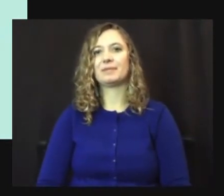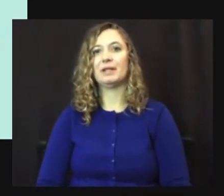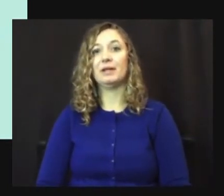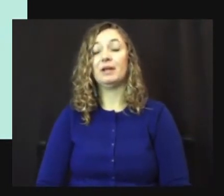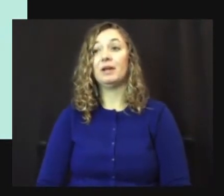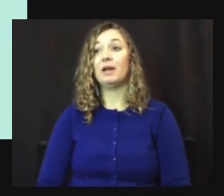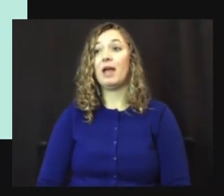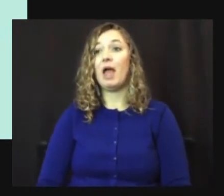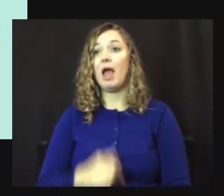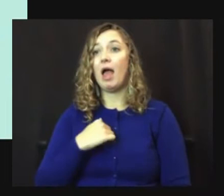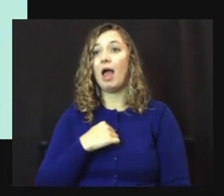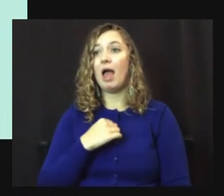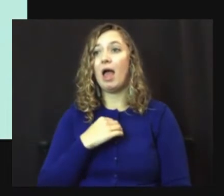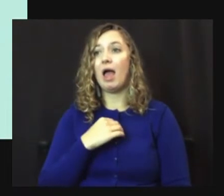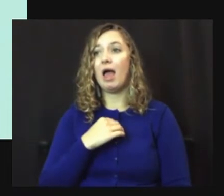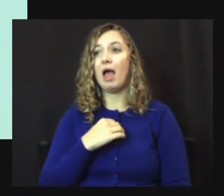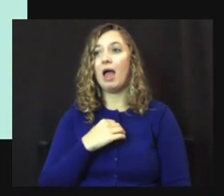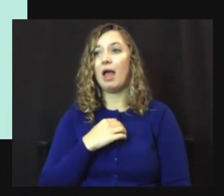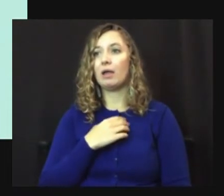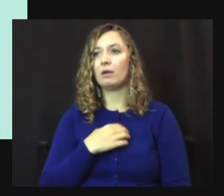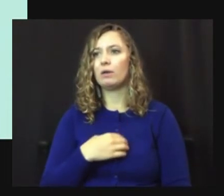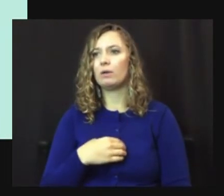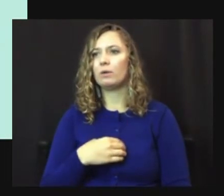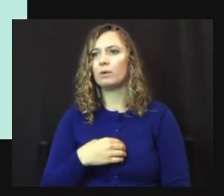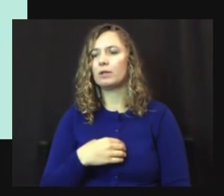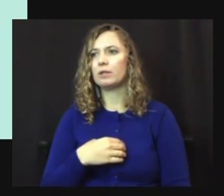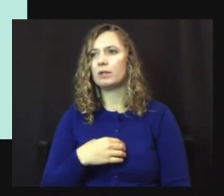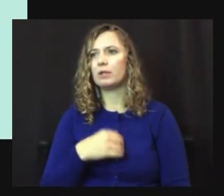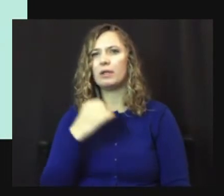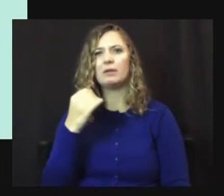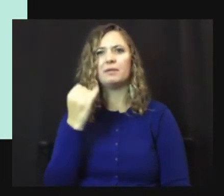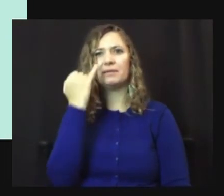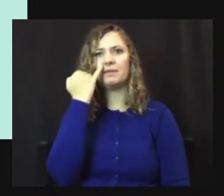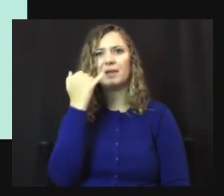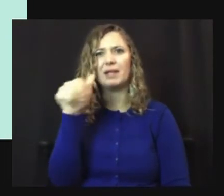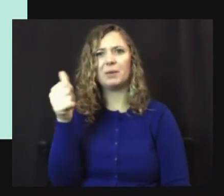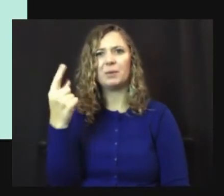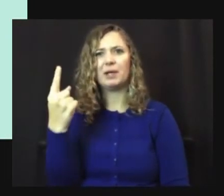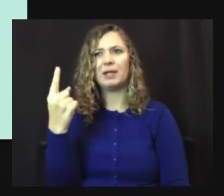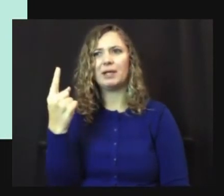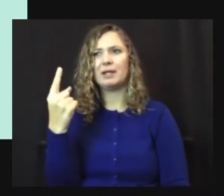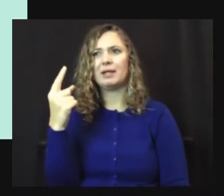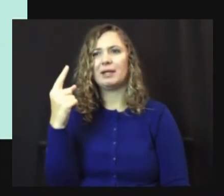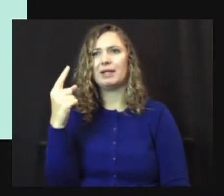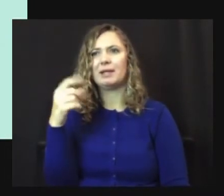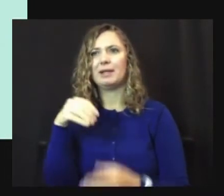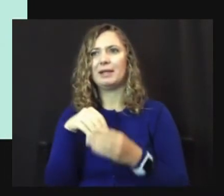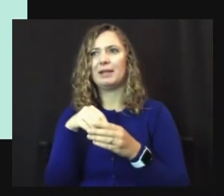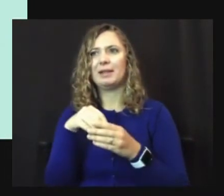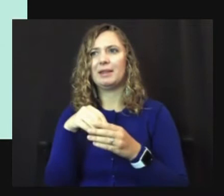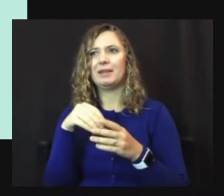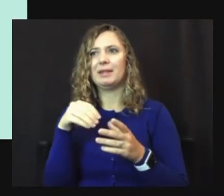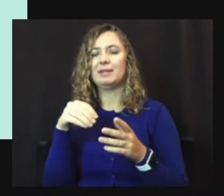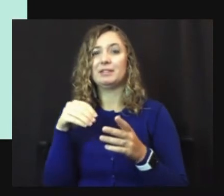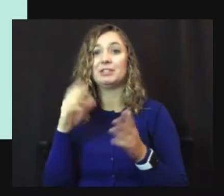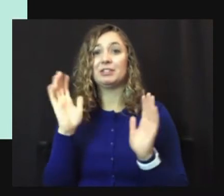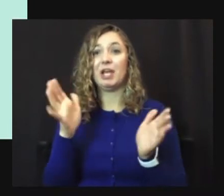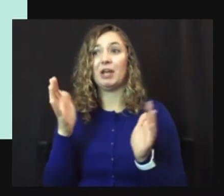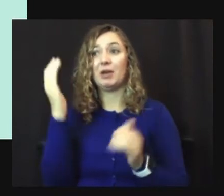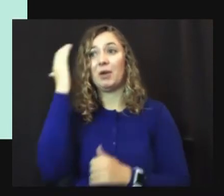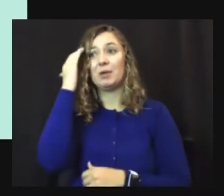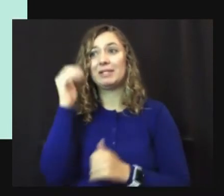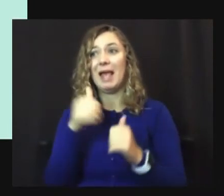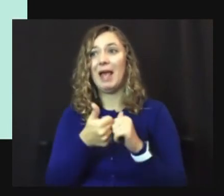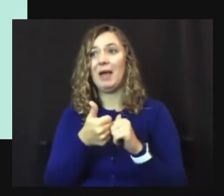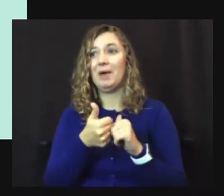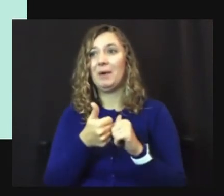If there's anyone in the chat who knows how to make that bar go away, please type it so Penn